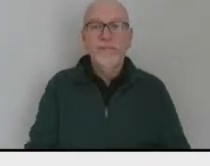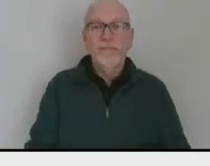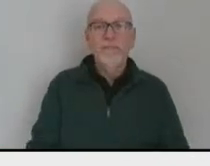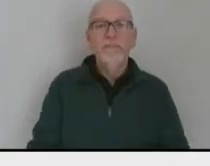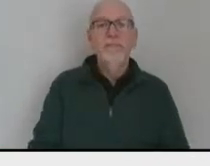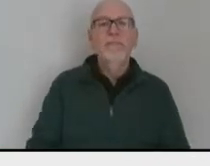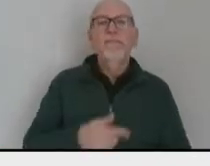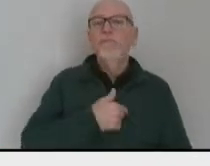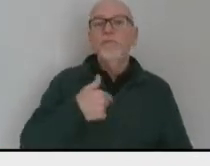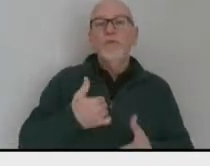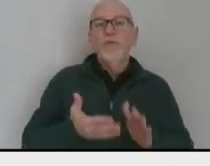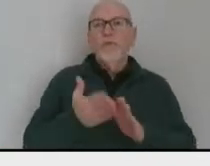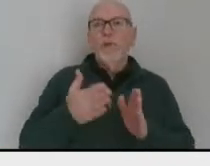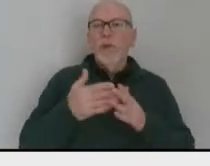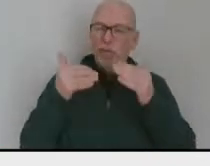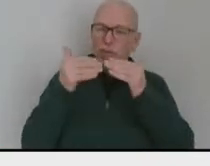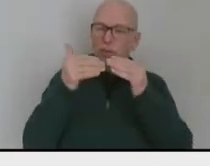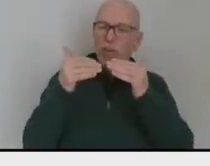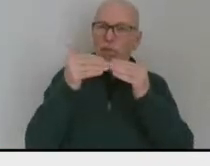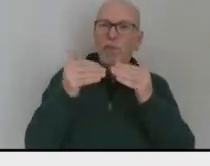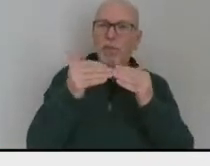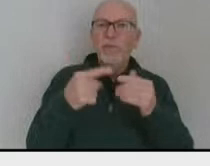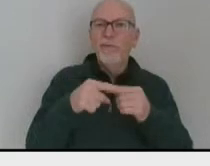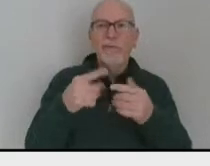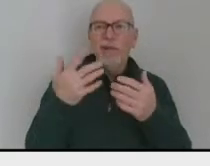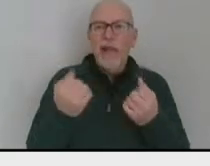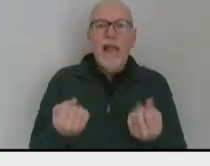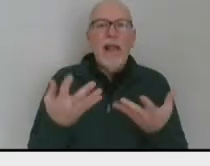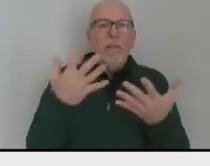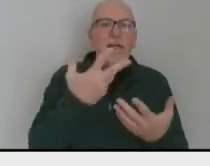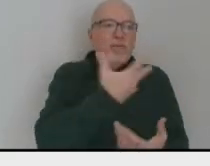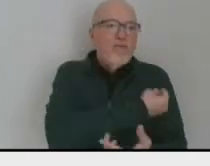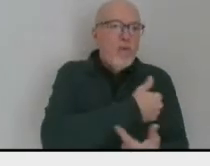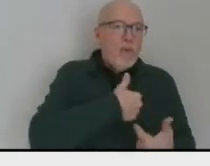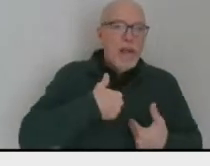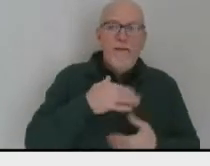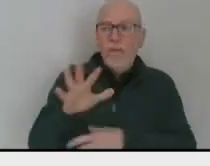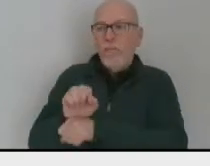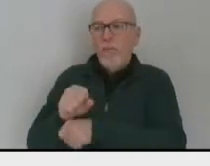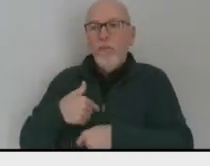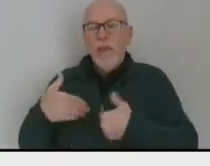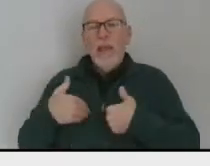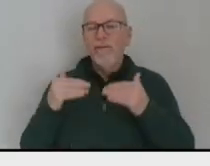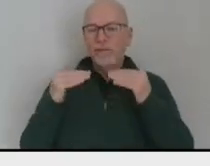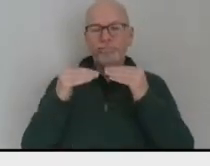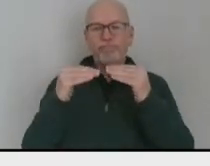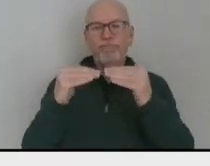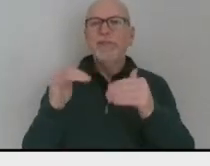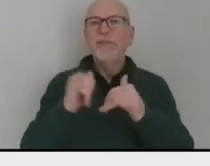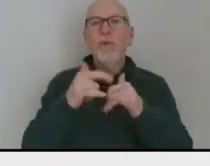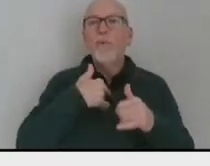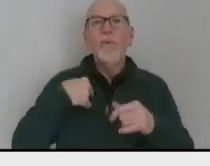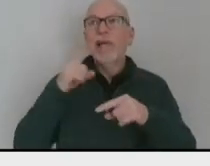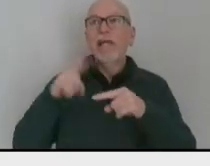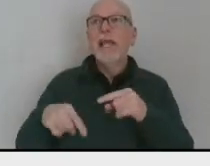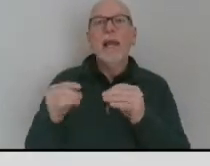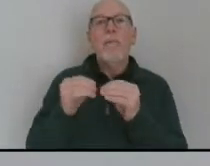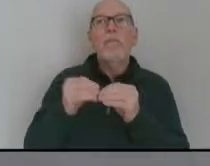we are running very close to one-to-one in terms of doses and appointments, which is why we cannot expand further at this